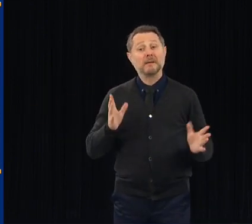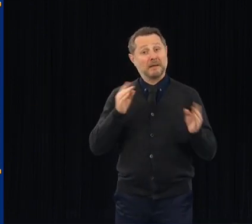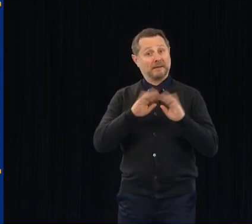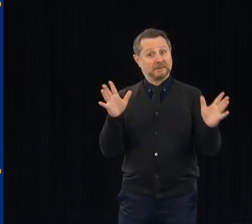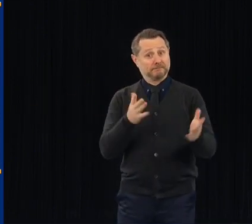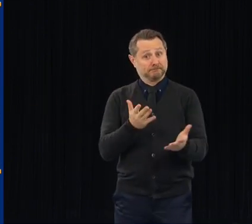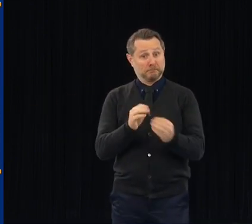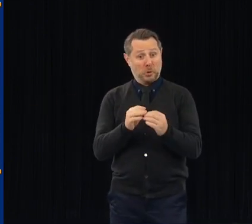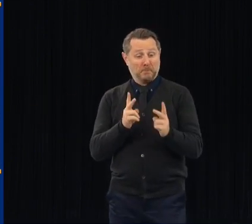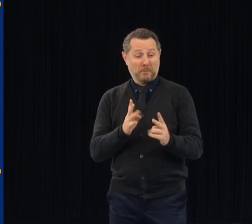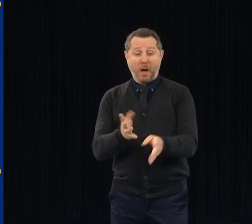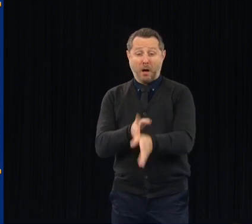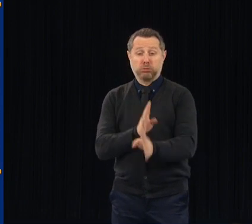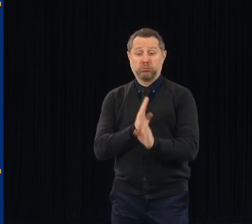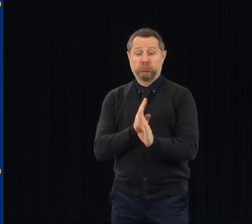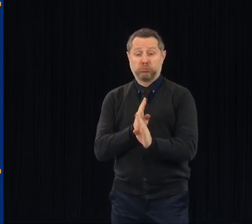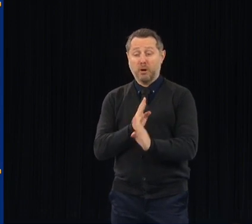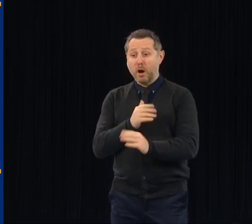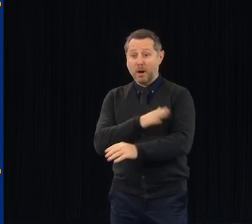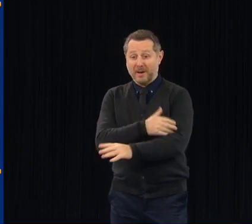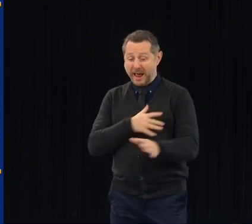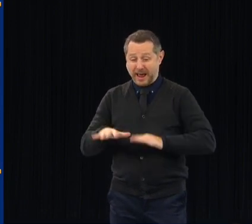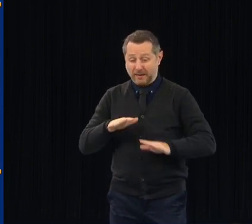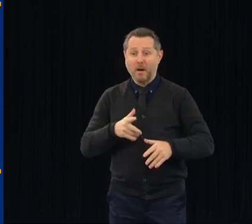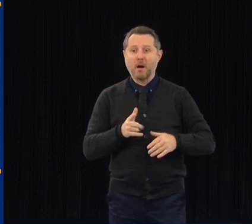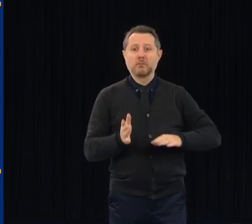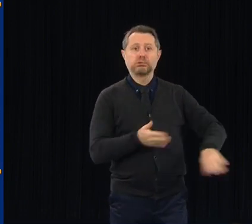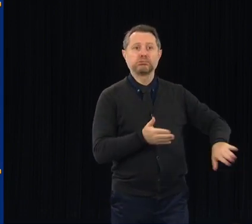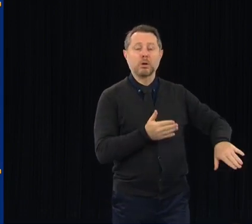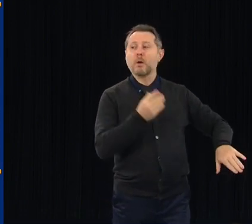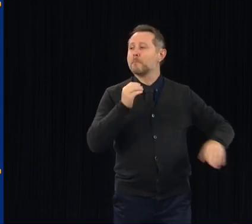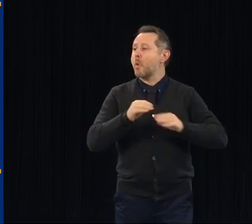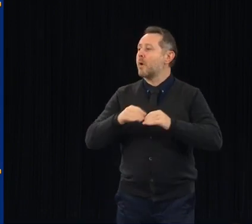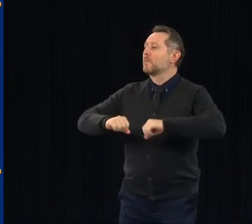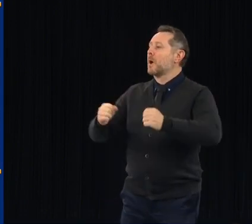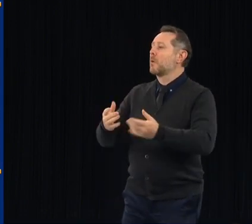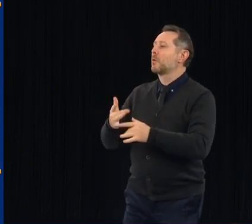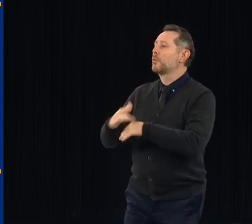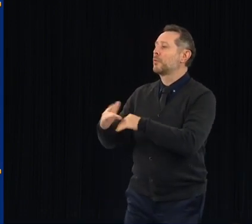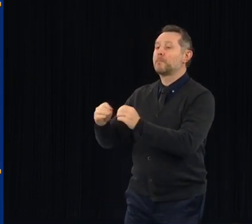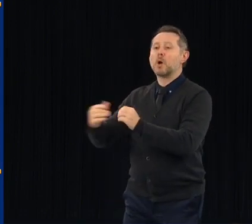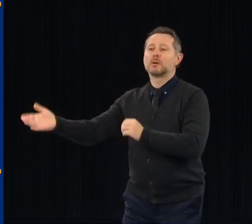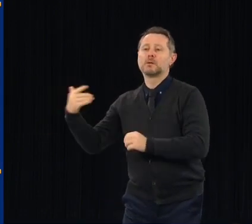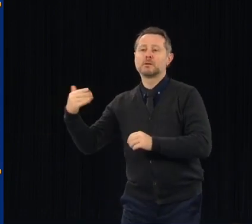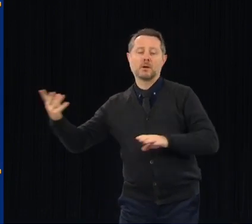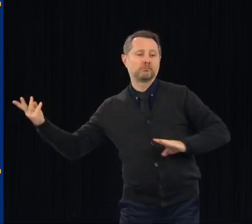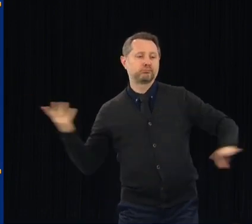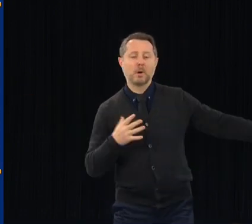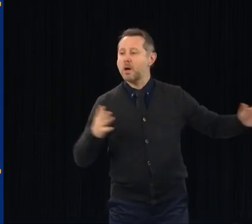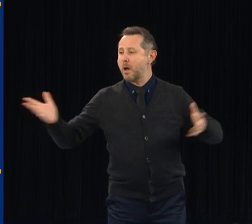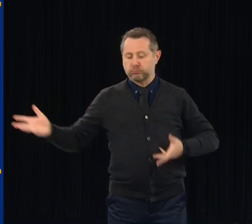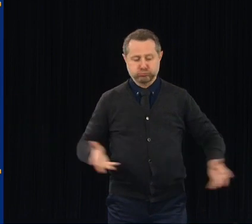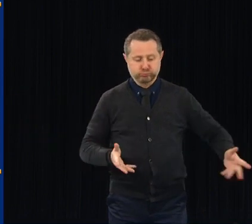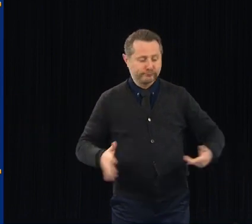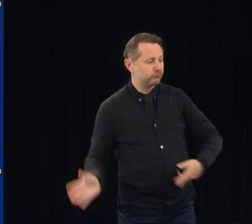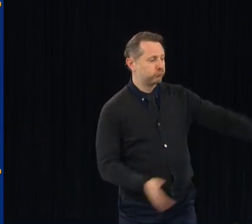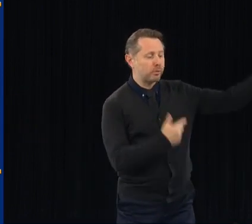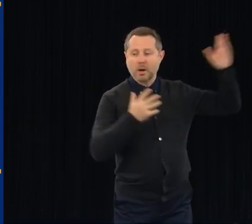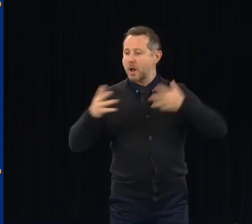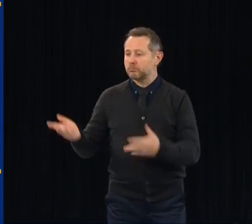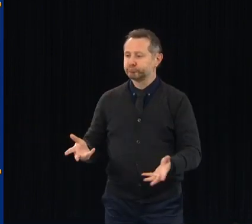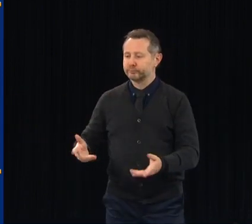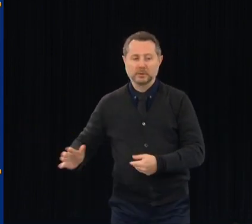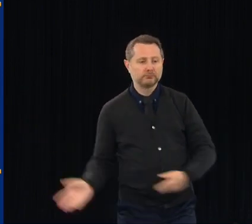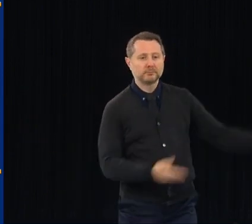who are coming out, it makes it easier to handle the large influx that's coming in. Having said all of